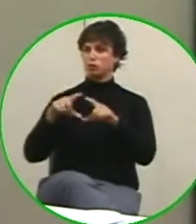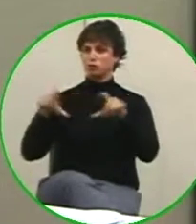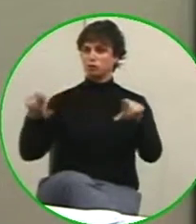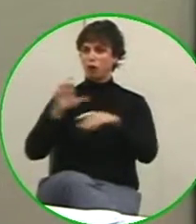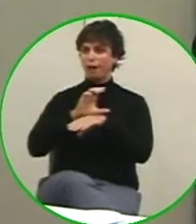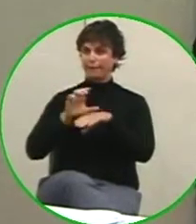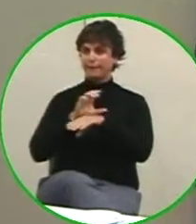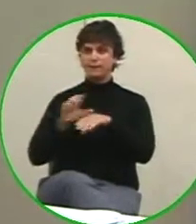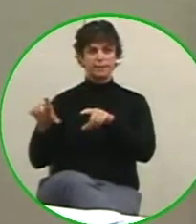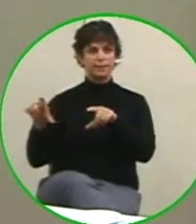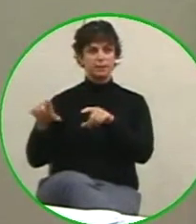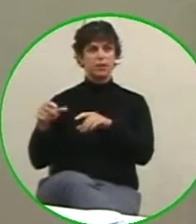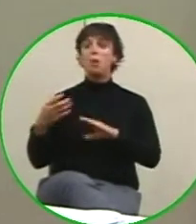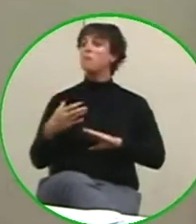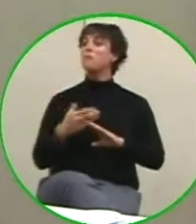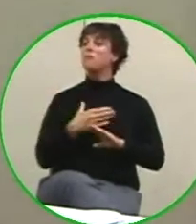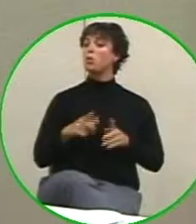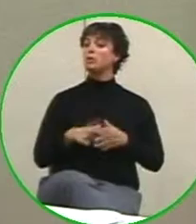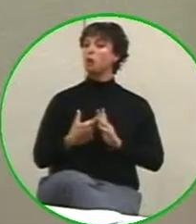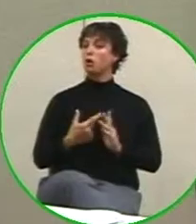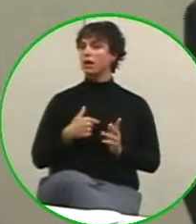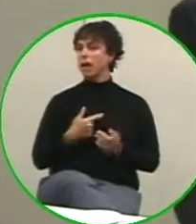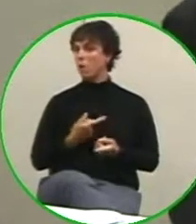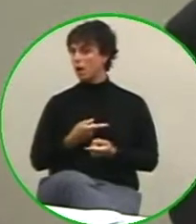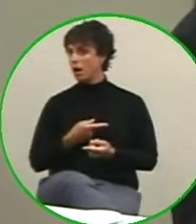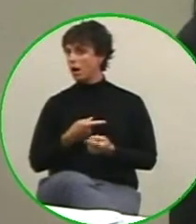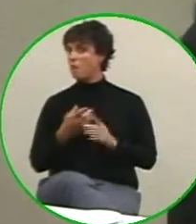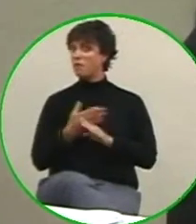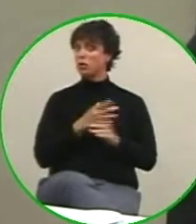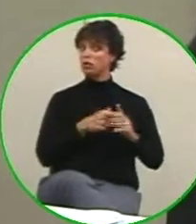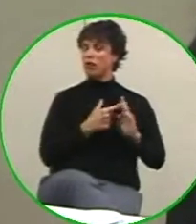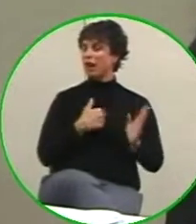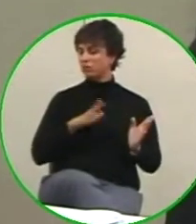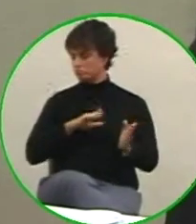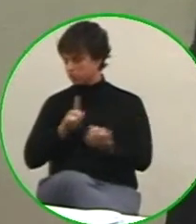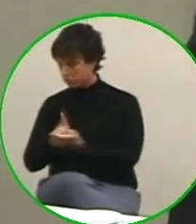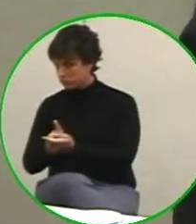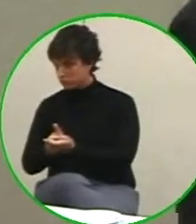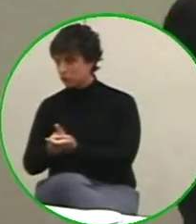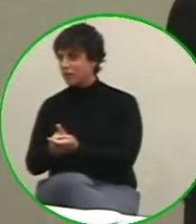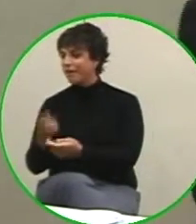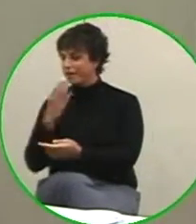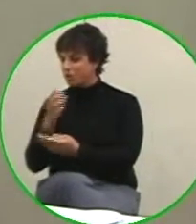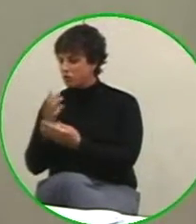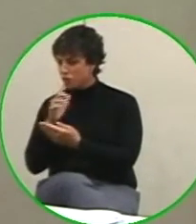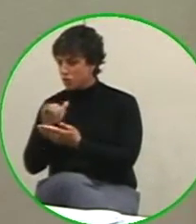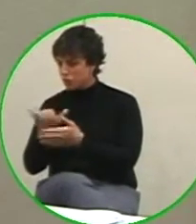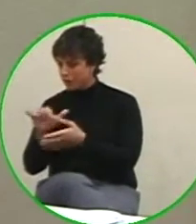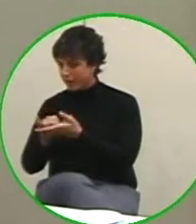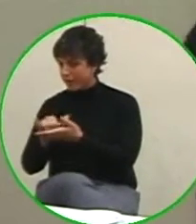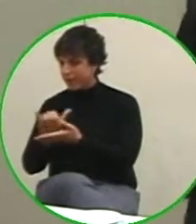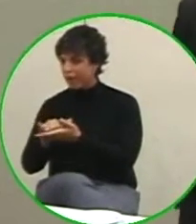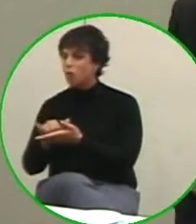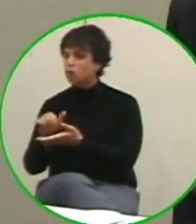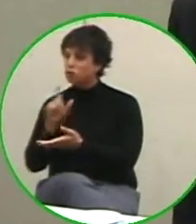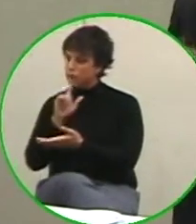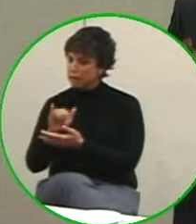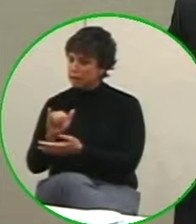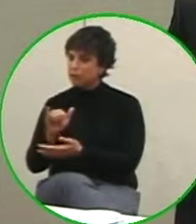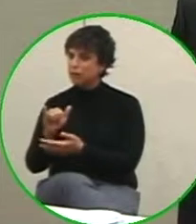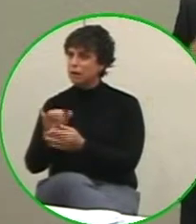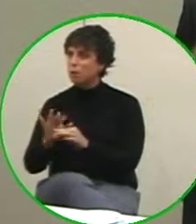And just before we got started, I went up to him and I laid the chocolate bar down. I said, thank you for doing that. That was